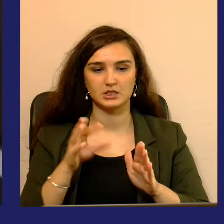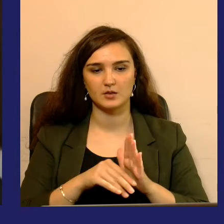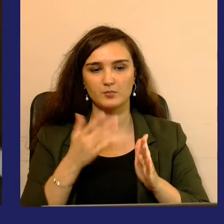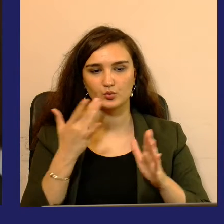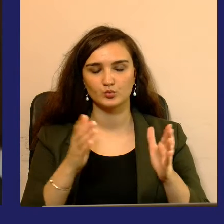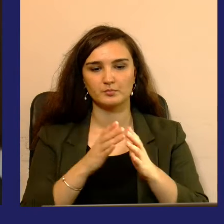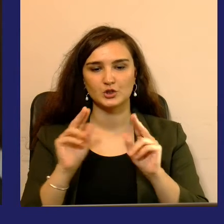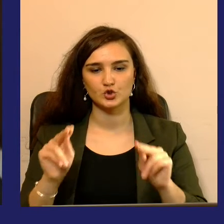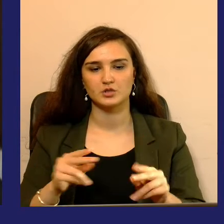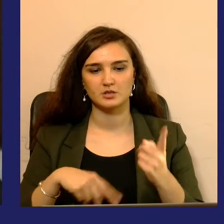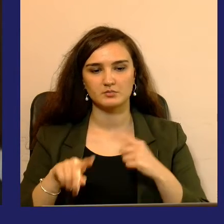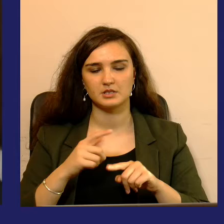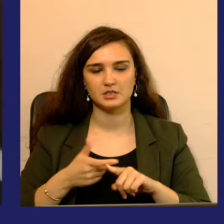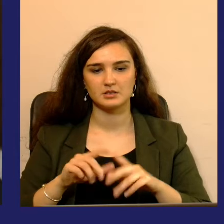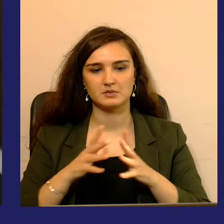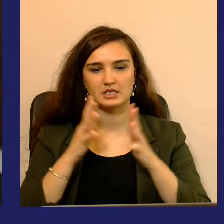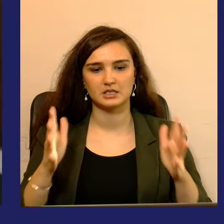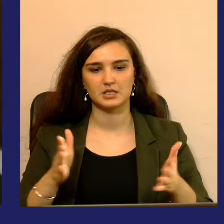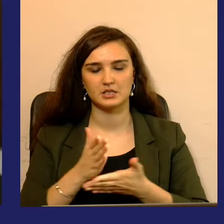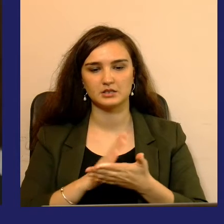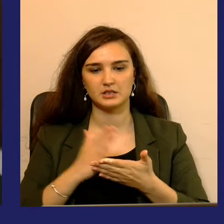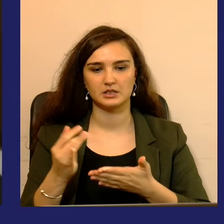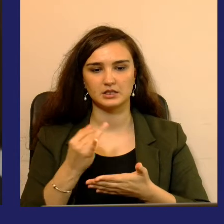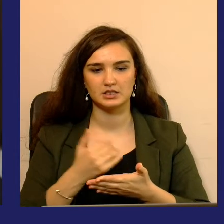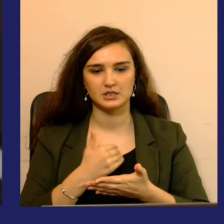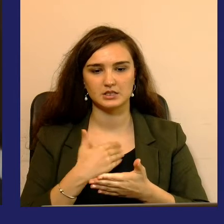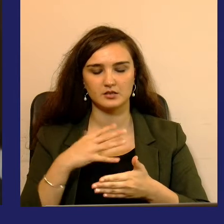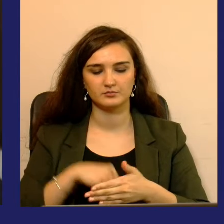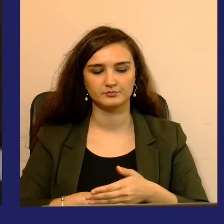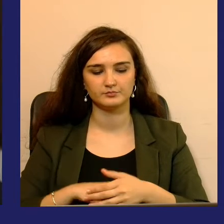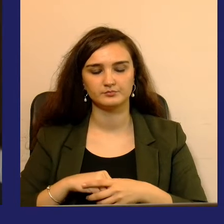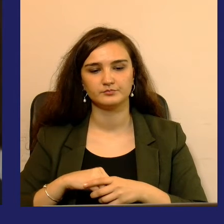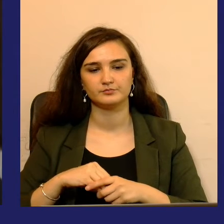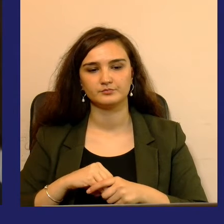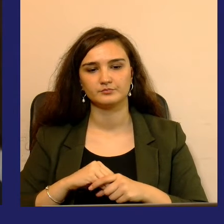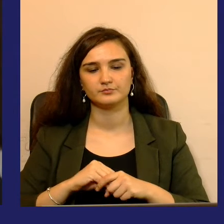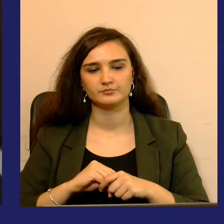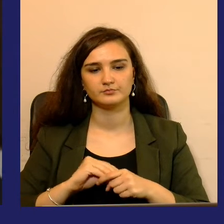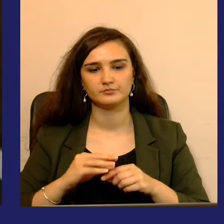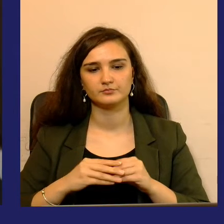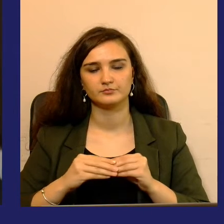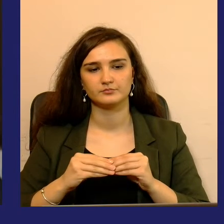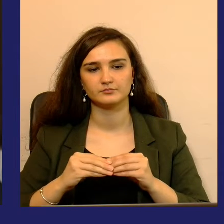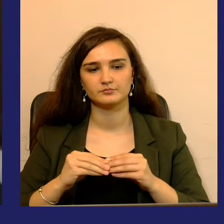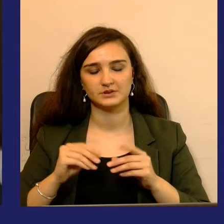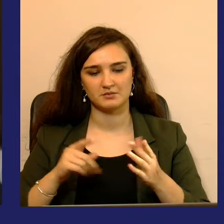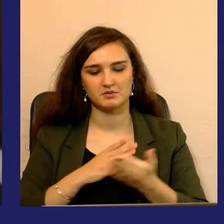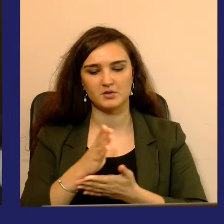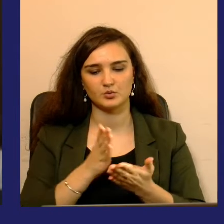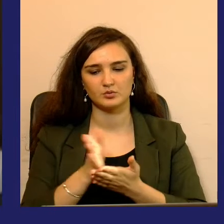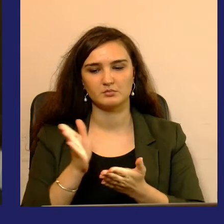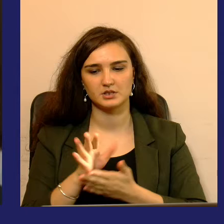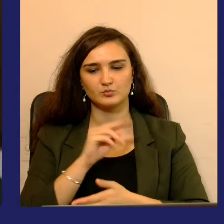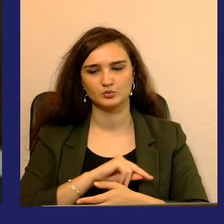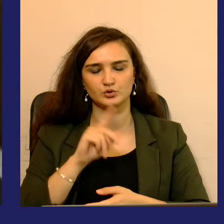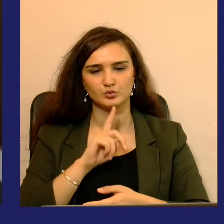interest. We have nearly 100 member governments, but probably not enough work being done on this topic yet. So I'm excited